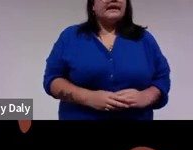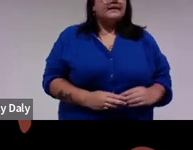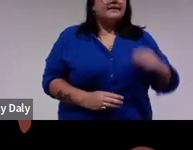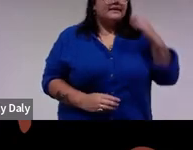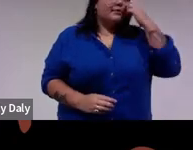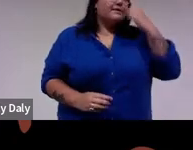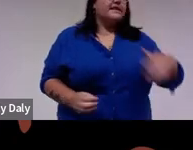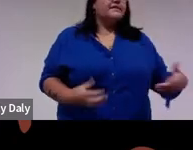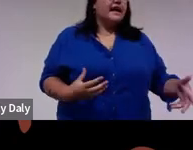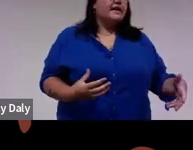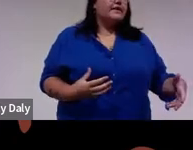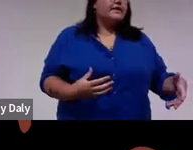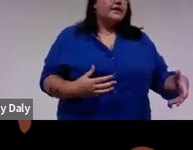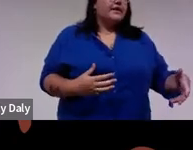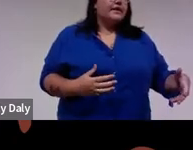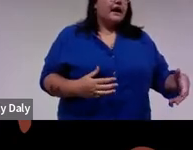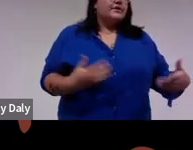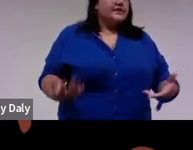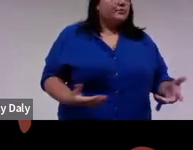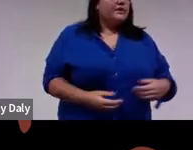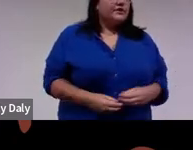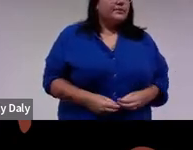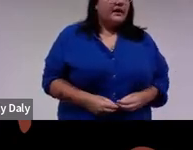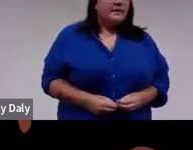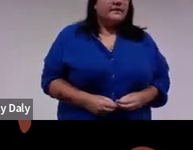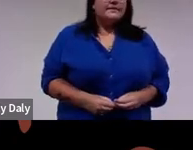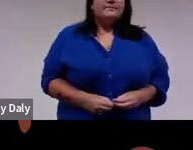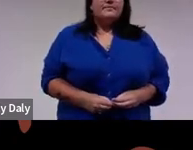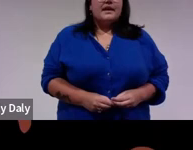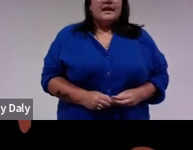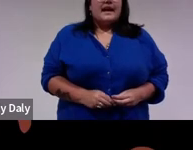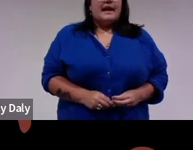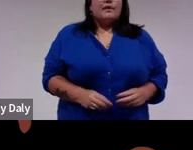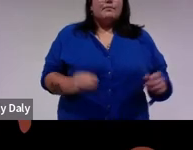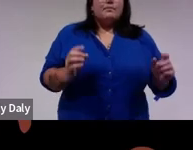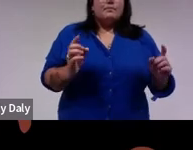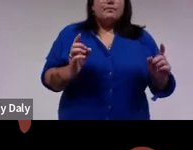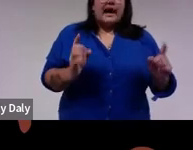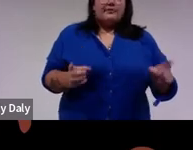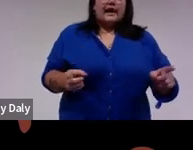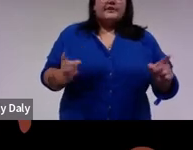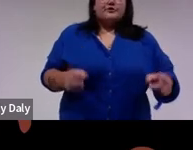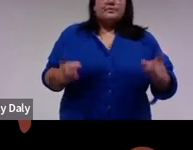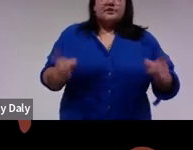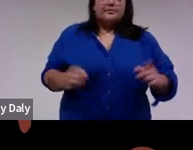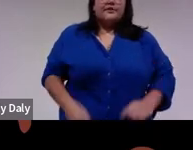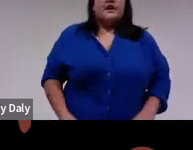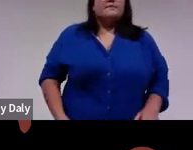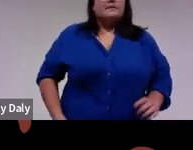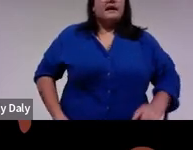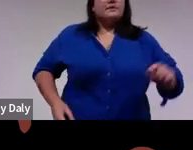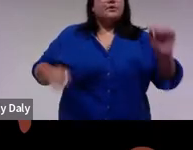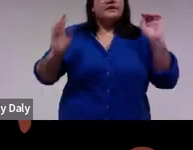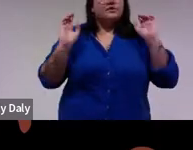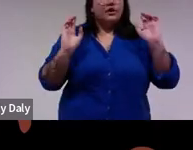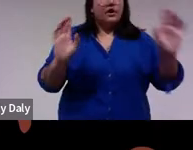to be representatives at New South Wales Youth Parliament. And when our father dropped us off both times,